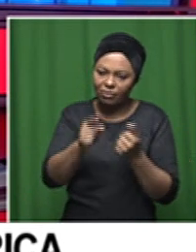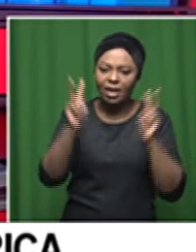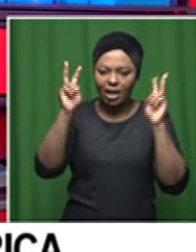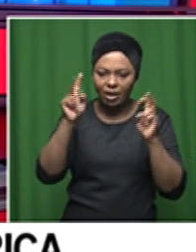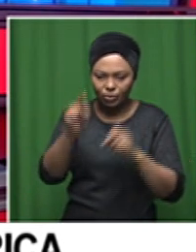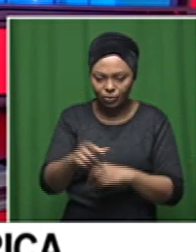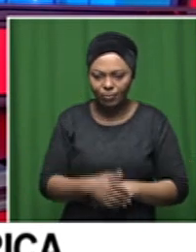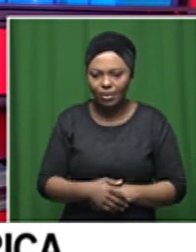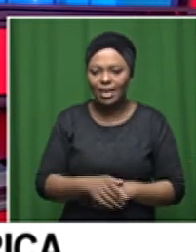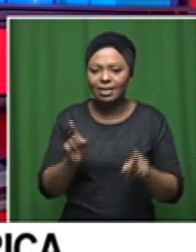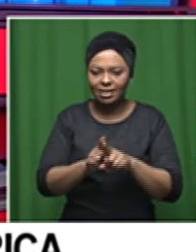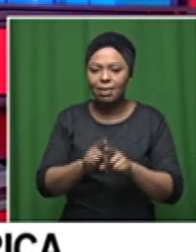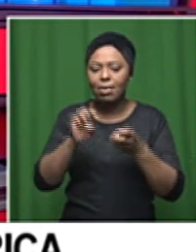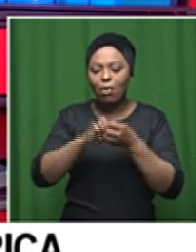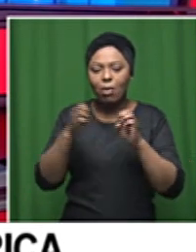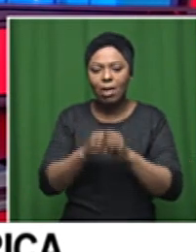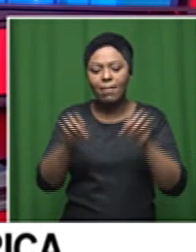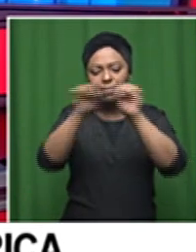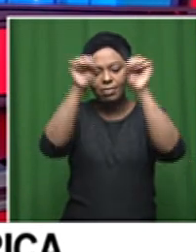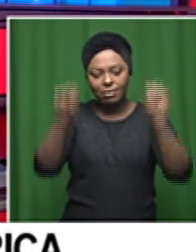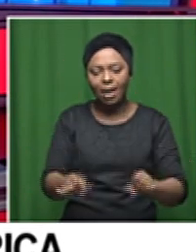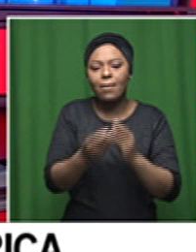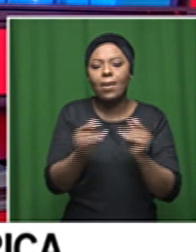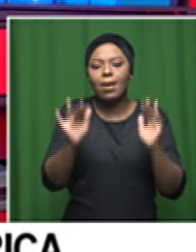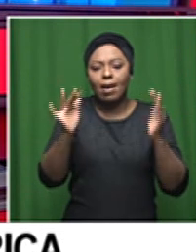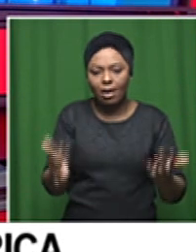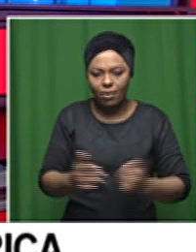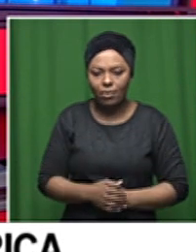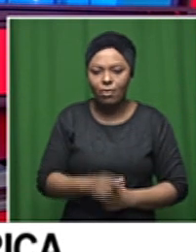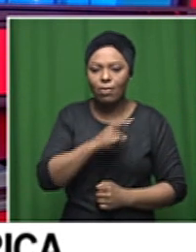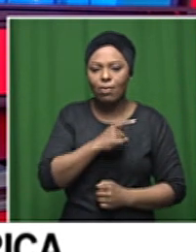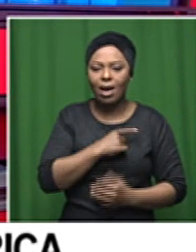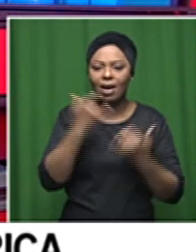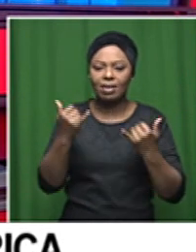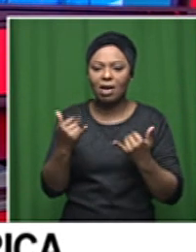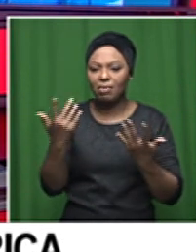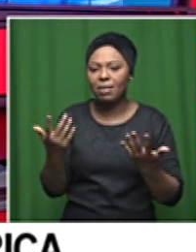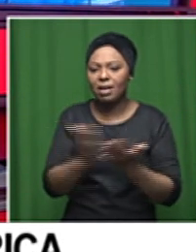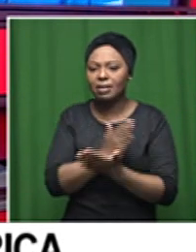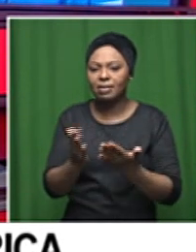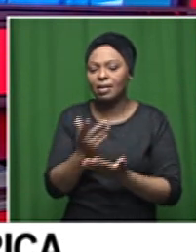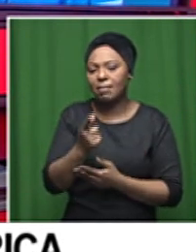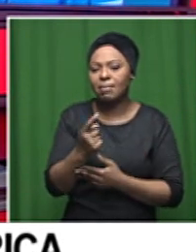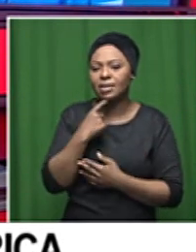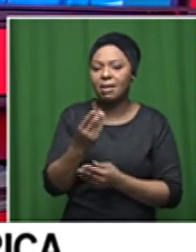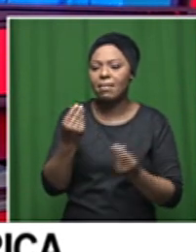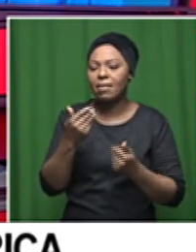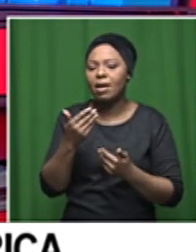that we're not finding patients having stockouts or feeling as if they're not getting medication because of an alleged stockouts of medication?